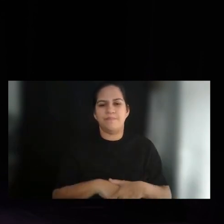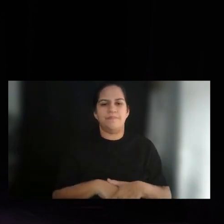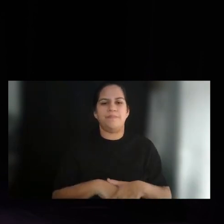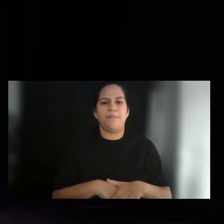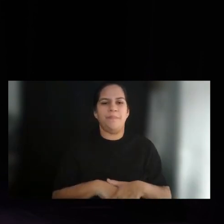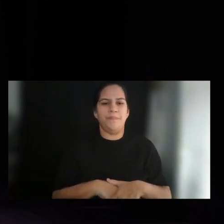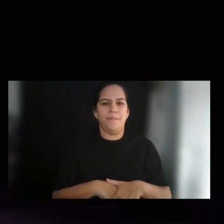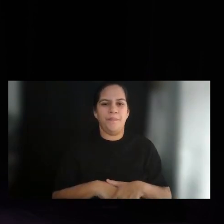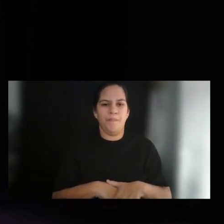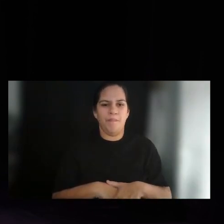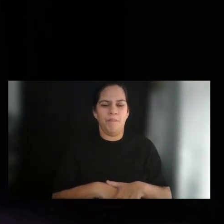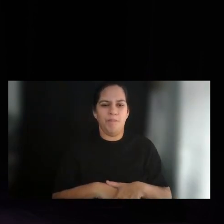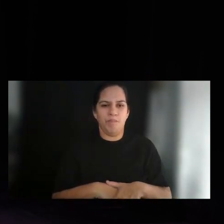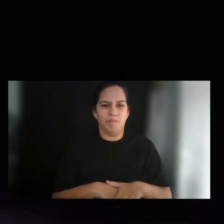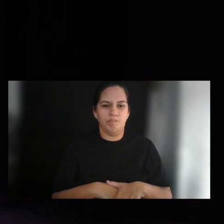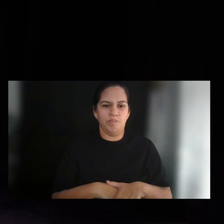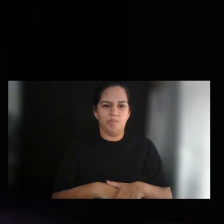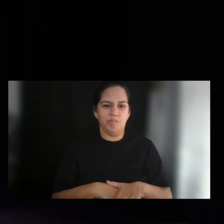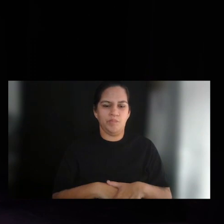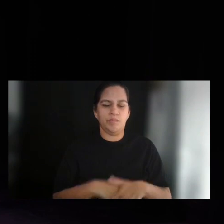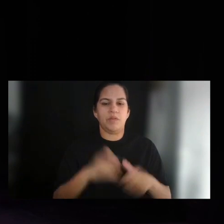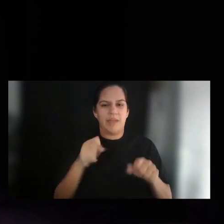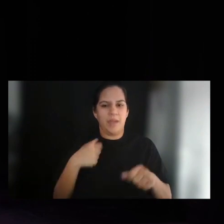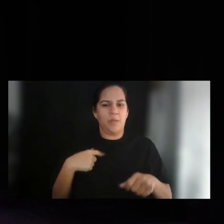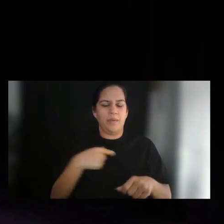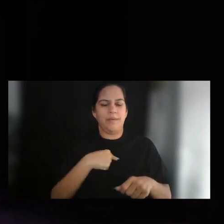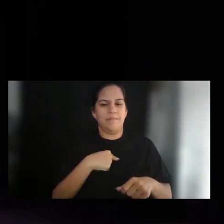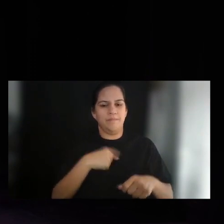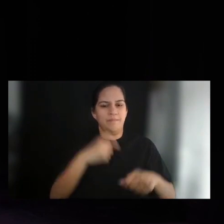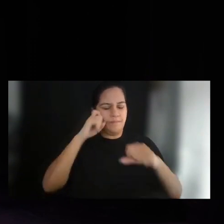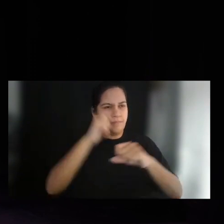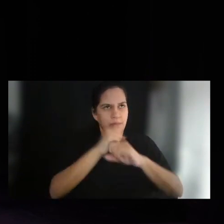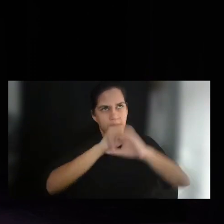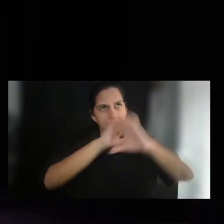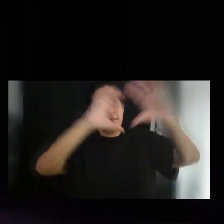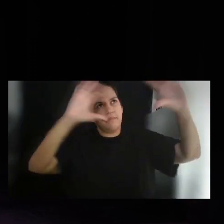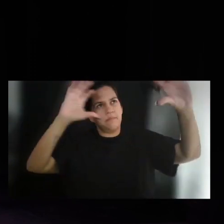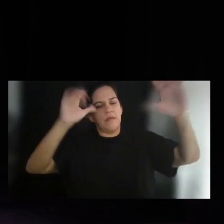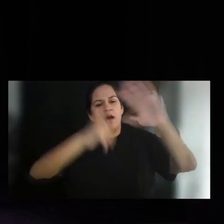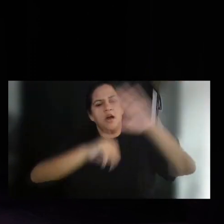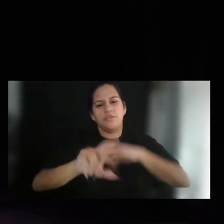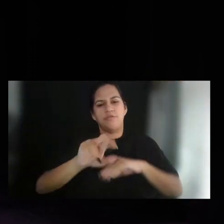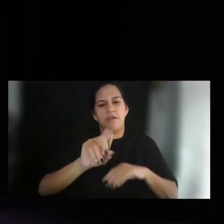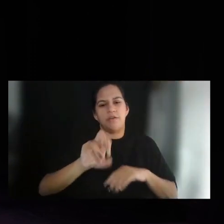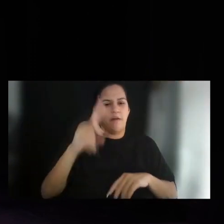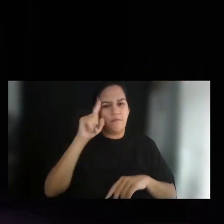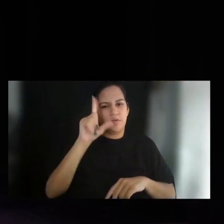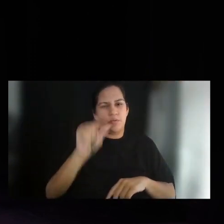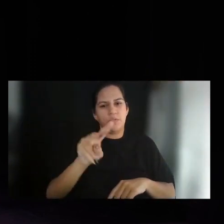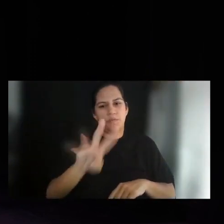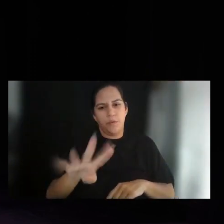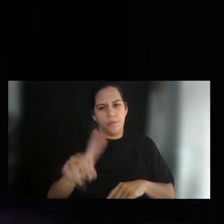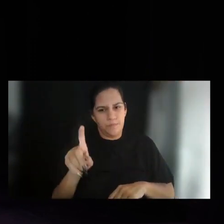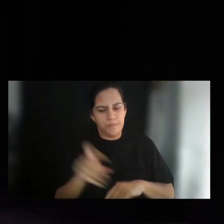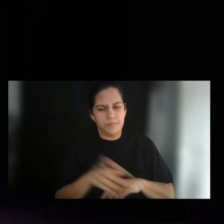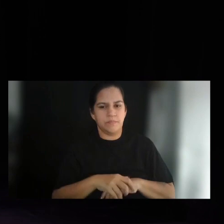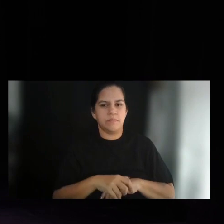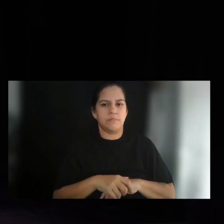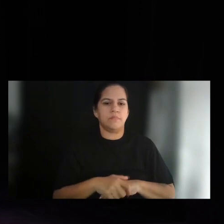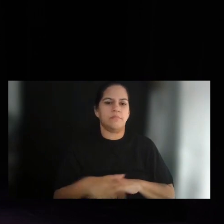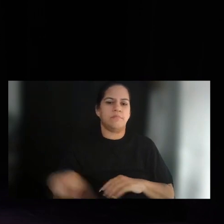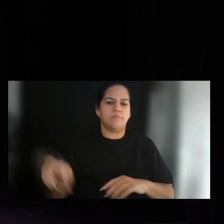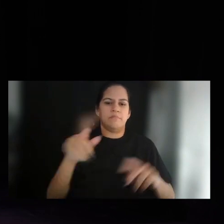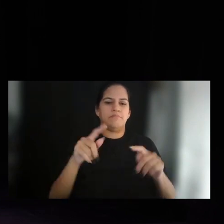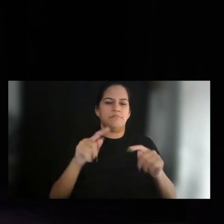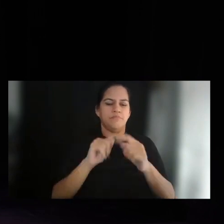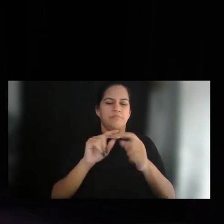And could we reimagine Under the Radar for 2024? A brain trust of friends came